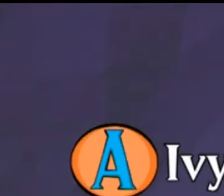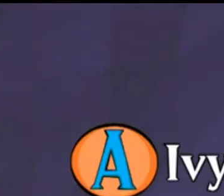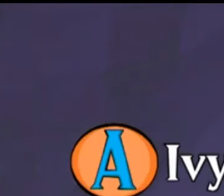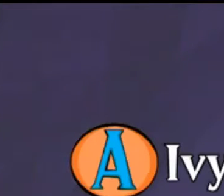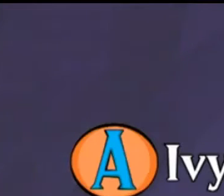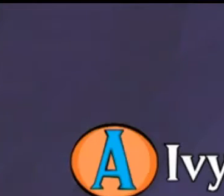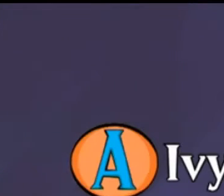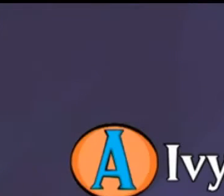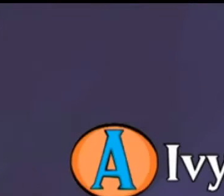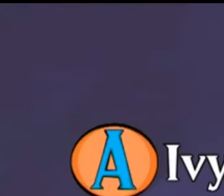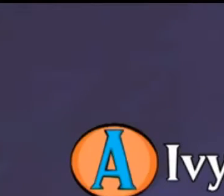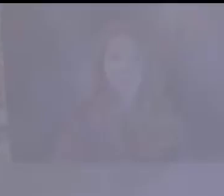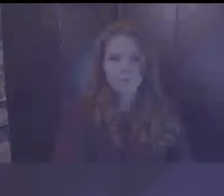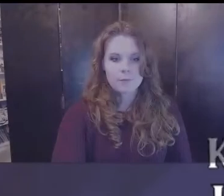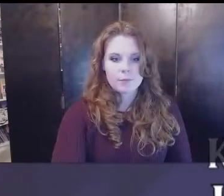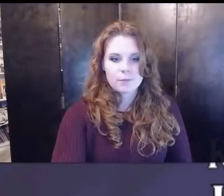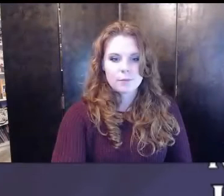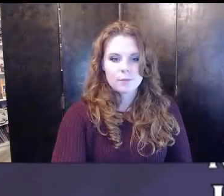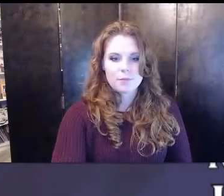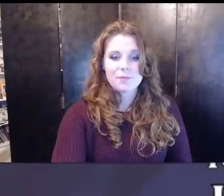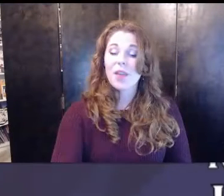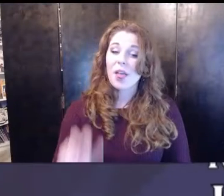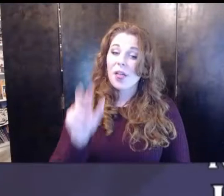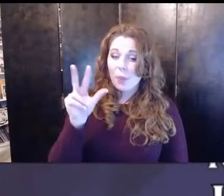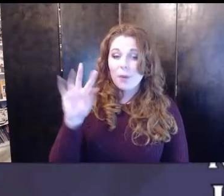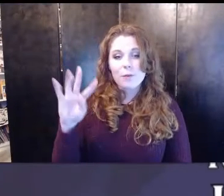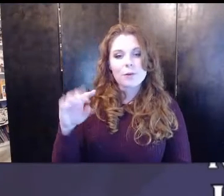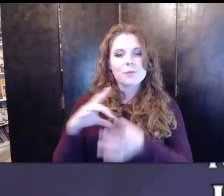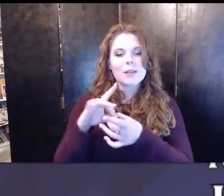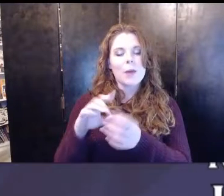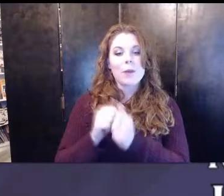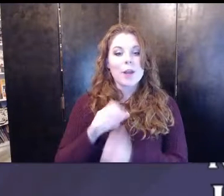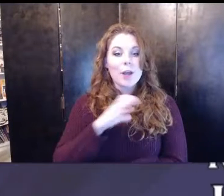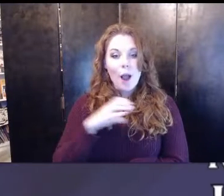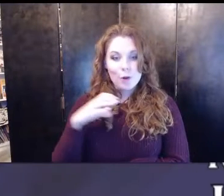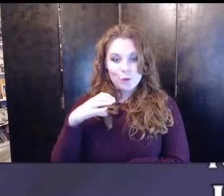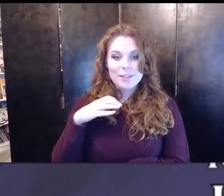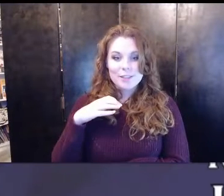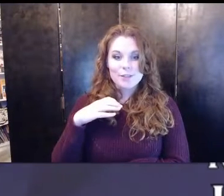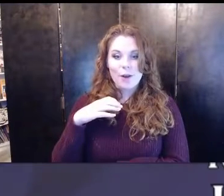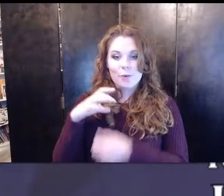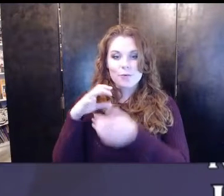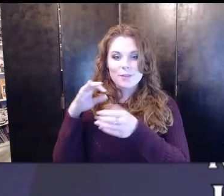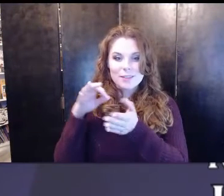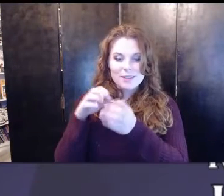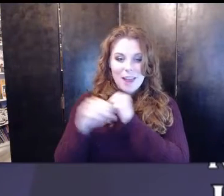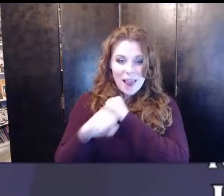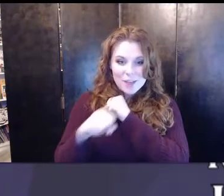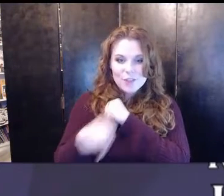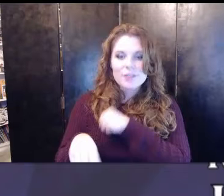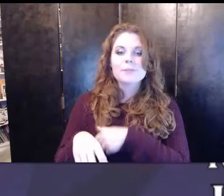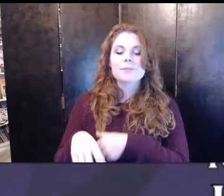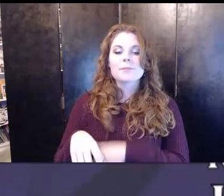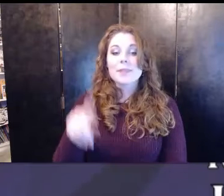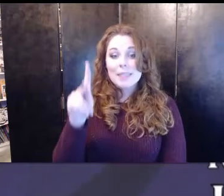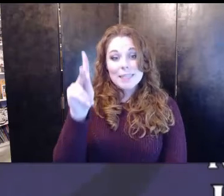Electoral College. Questions 3 and 4 are about the congressional elections. Question 3. Kentucky's senior